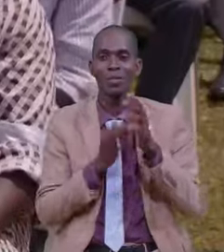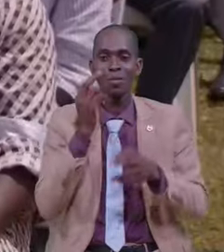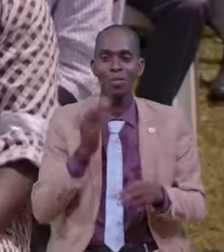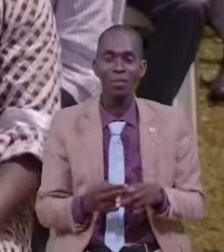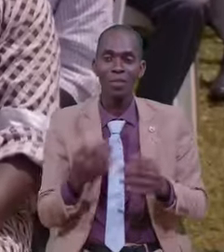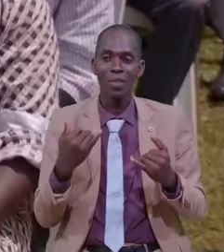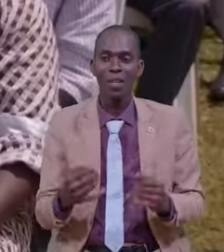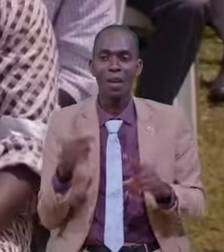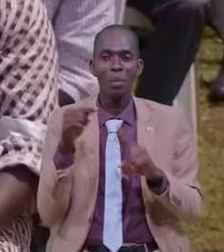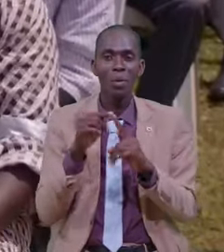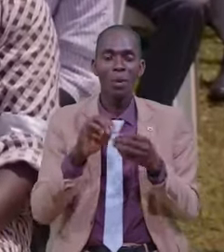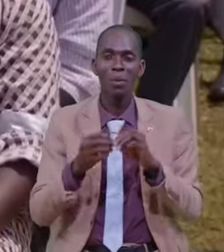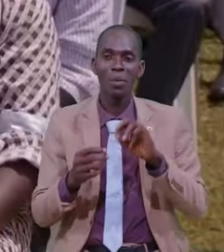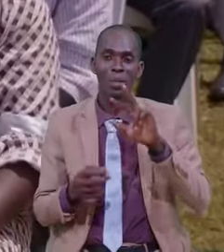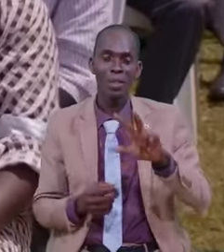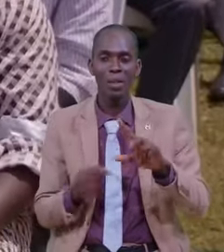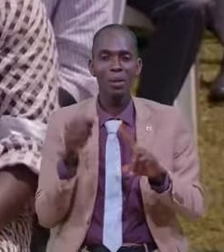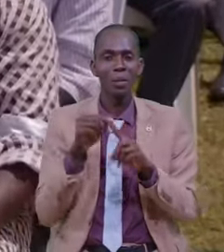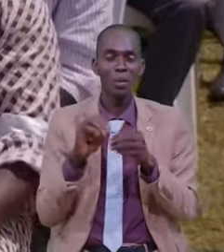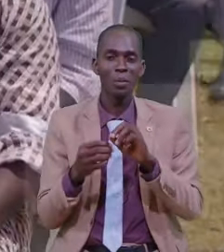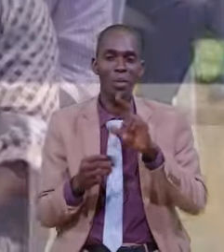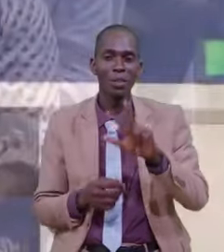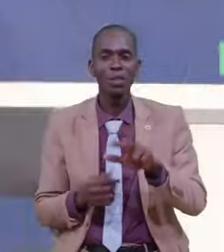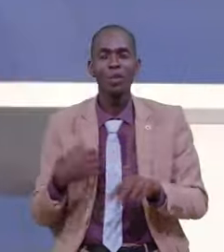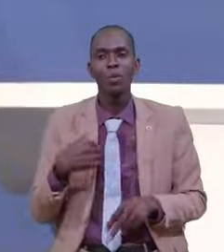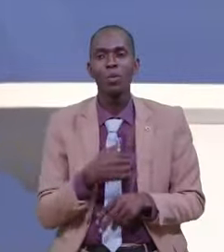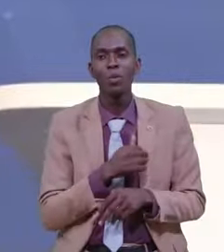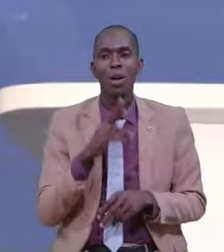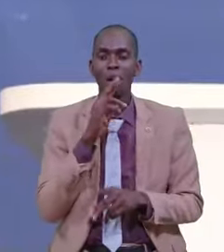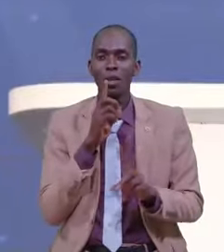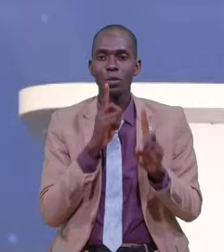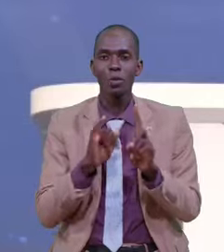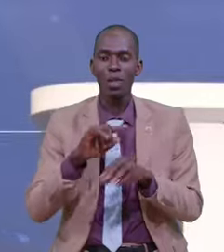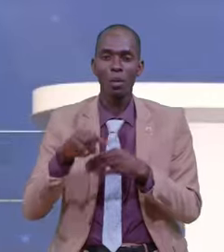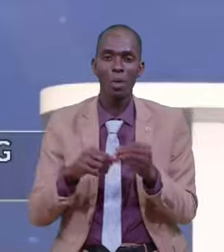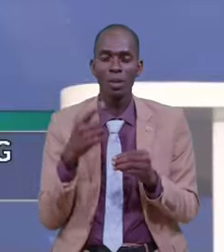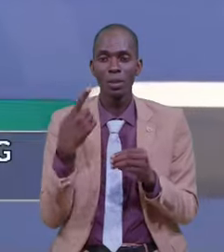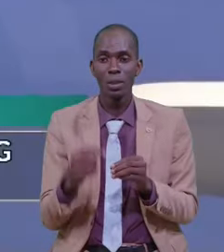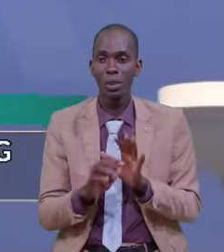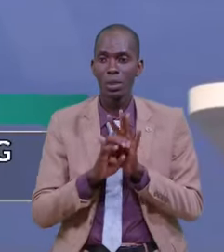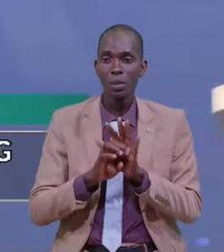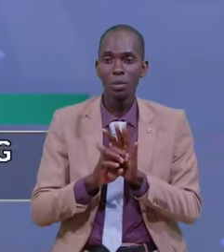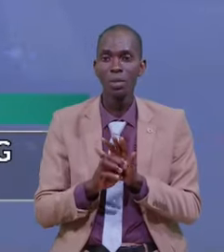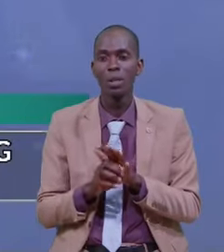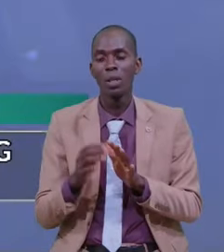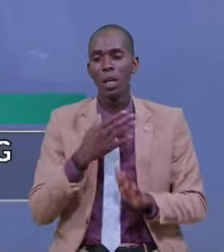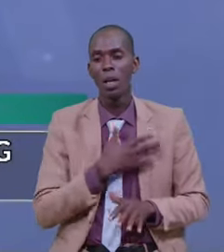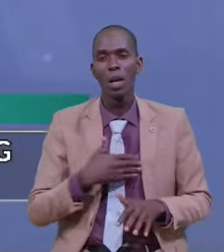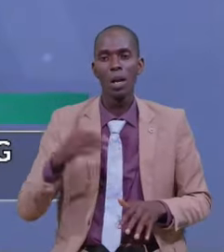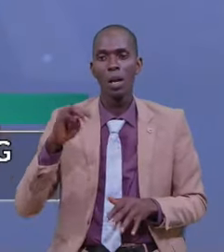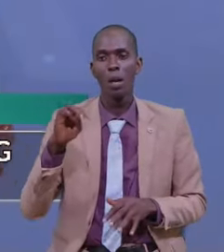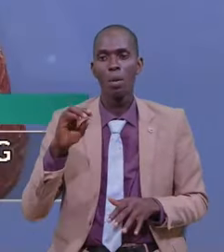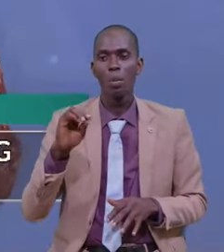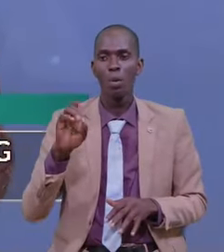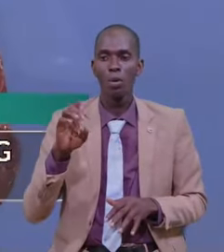three now. Number three, we're talking about the pattern and the model of